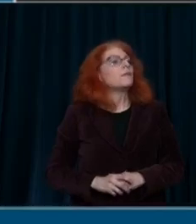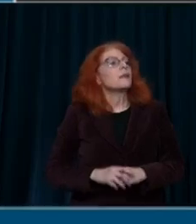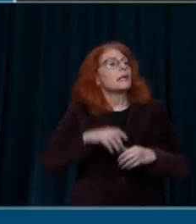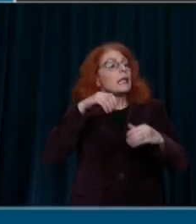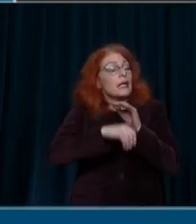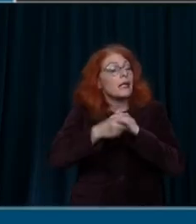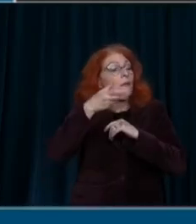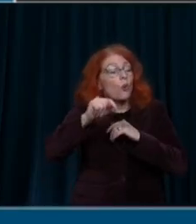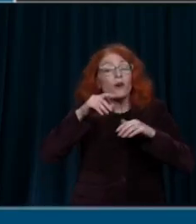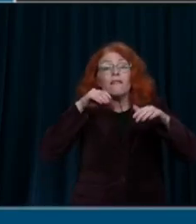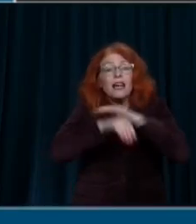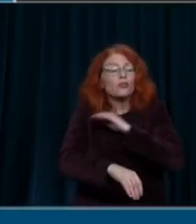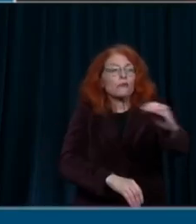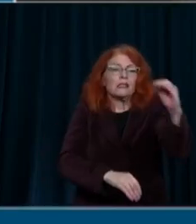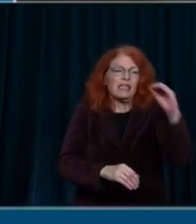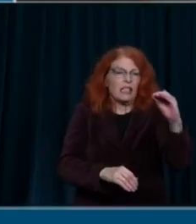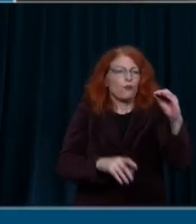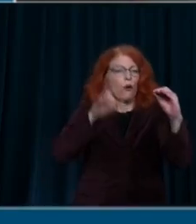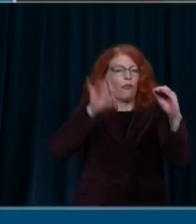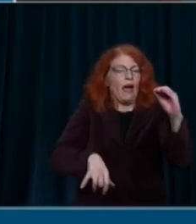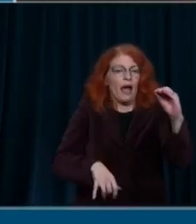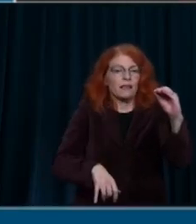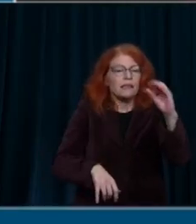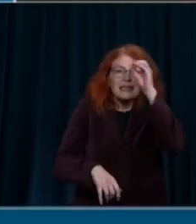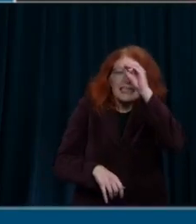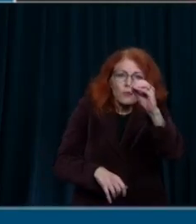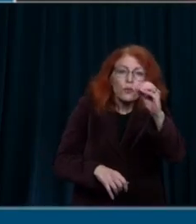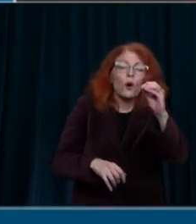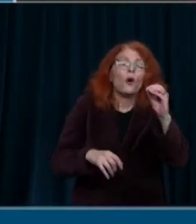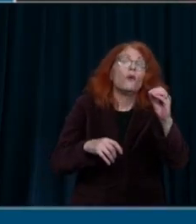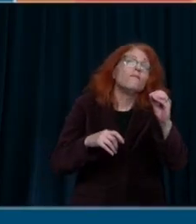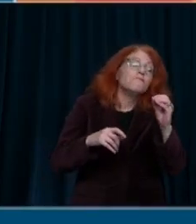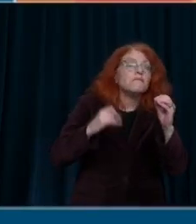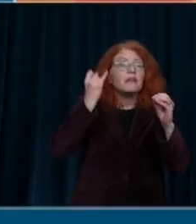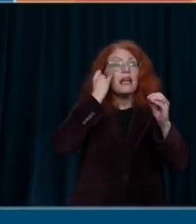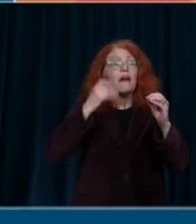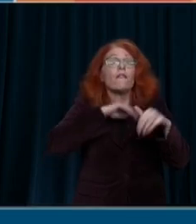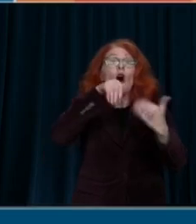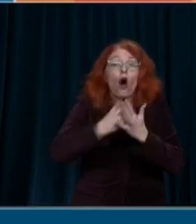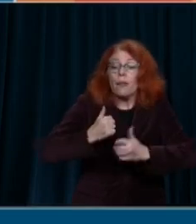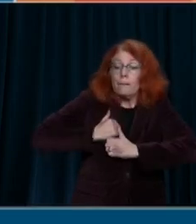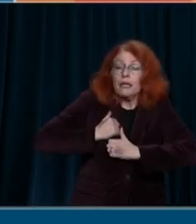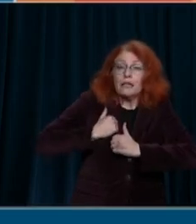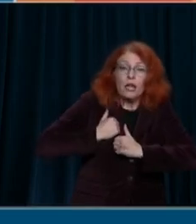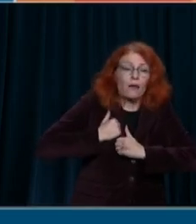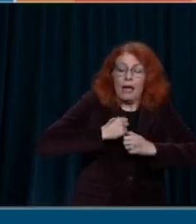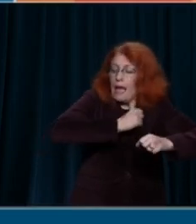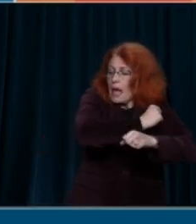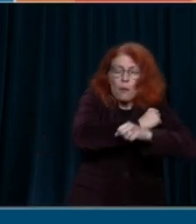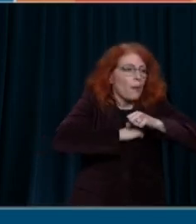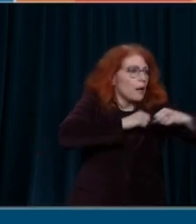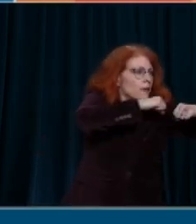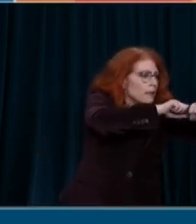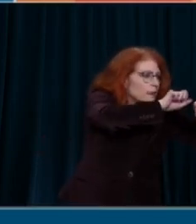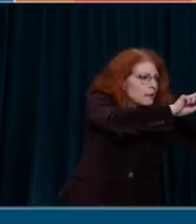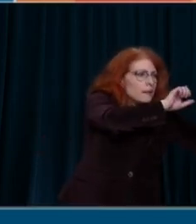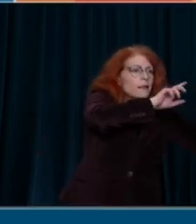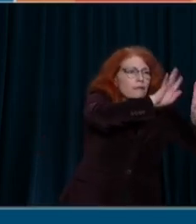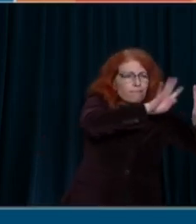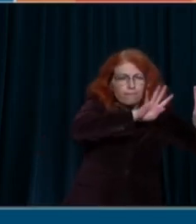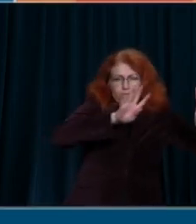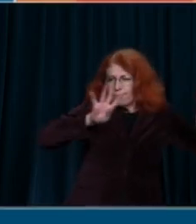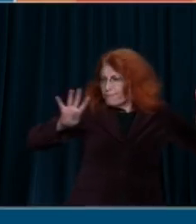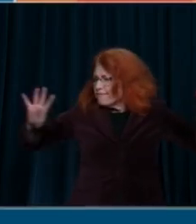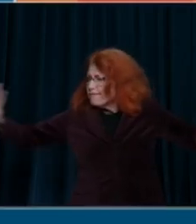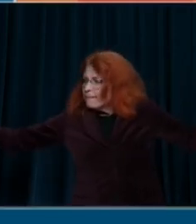entry. Yes, 0 is where we should be at. Not at no, but even if we have to have all of our military out there elbow to elbow all the way along that border, if